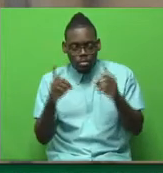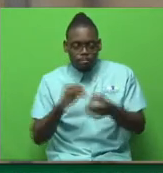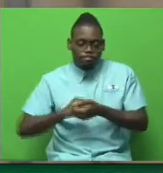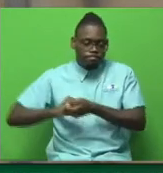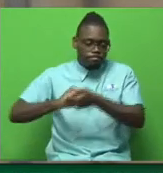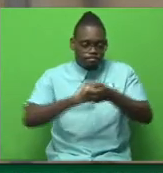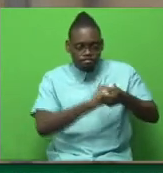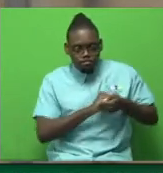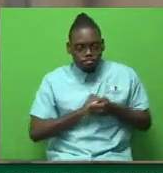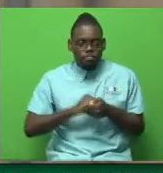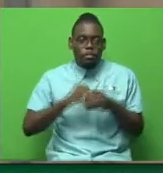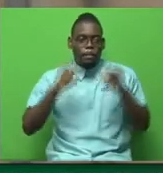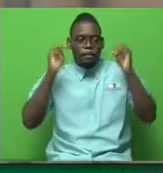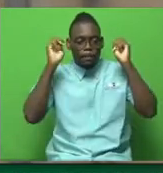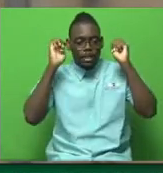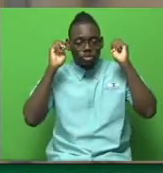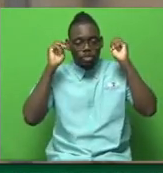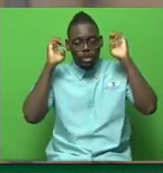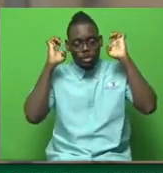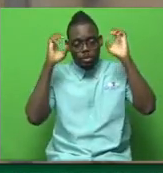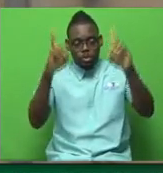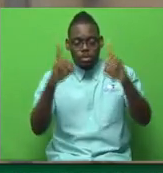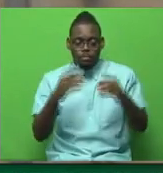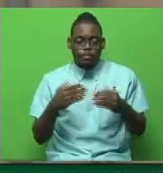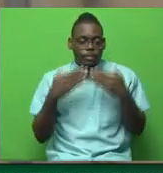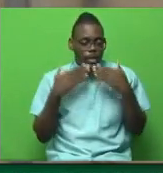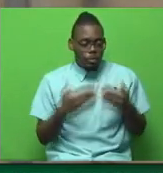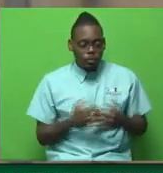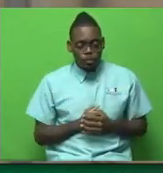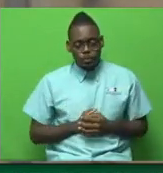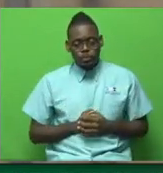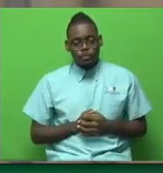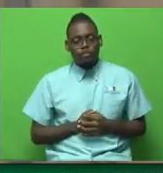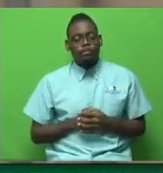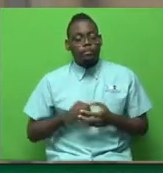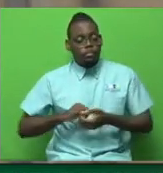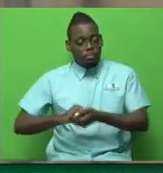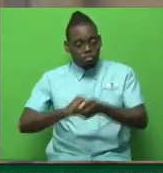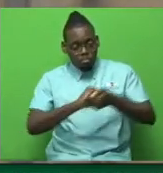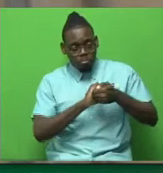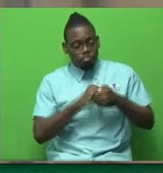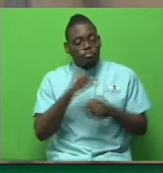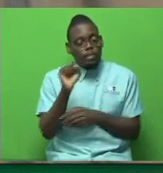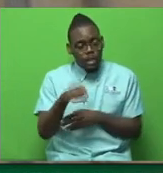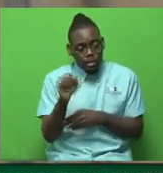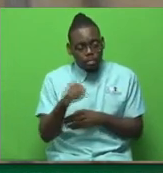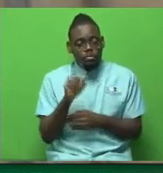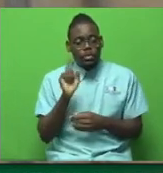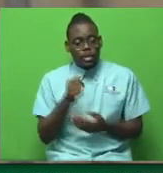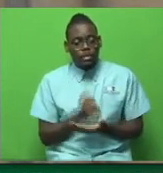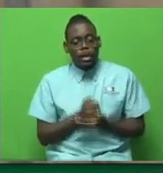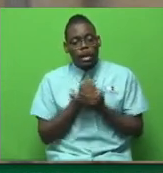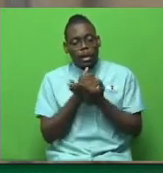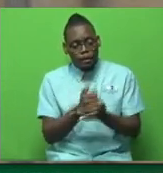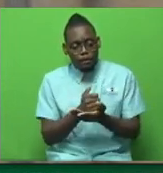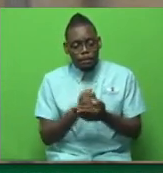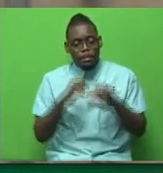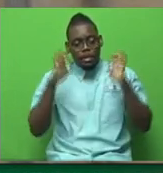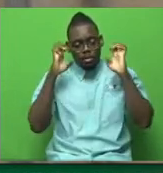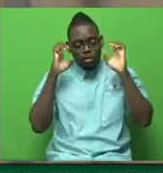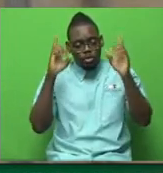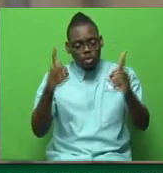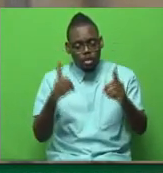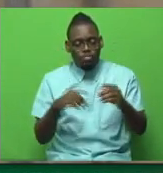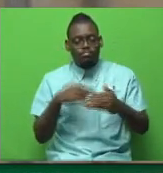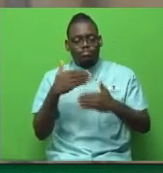education the collaboration and that approach is the only way we can help our education sector move forward our children